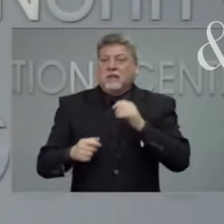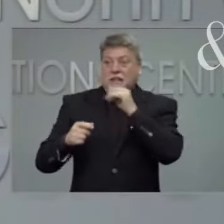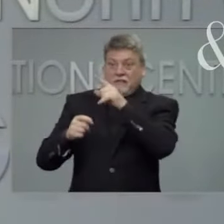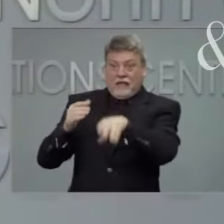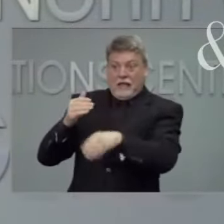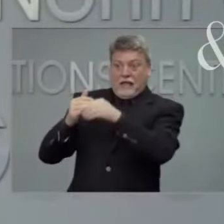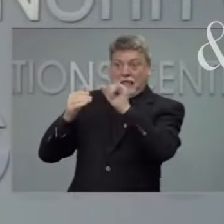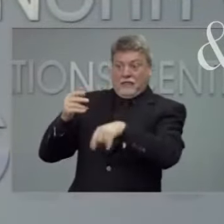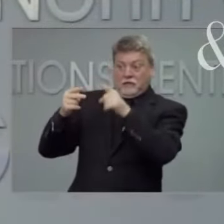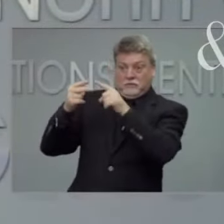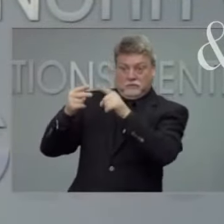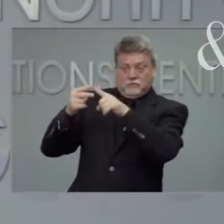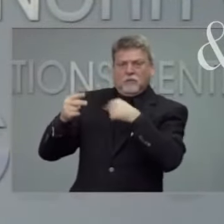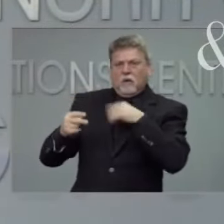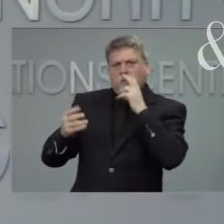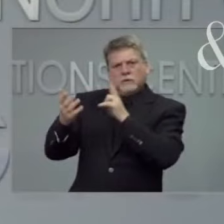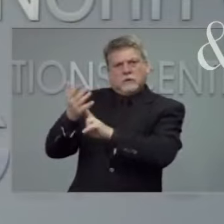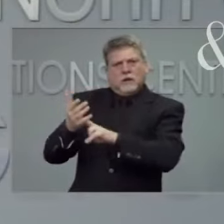Next question, please.